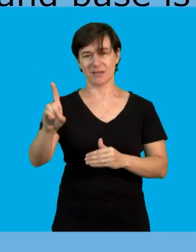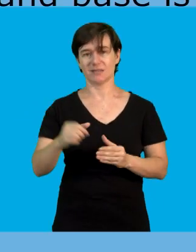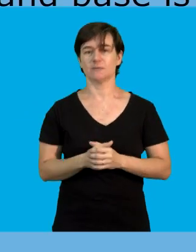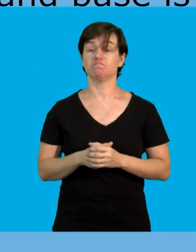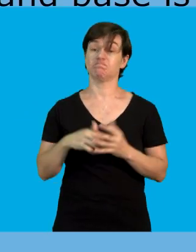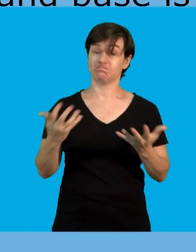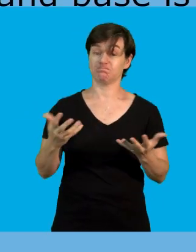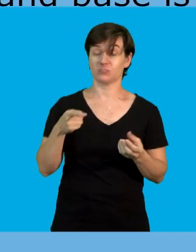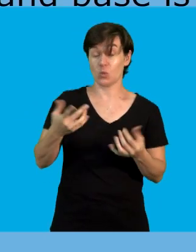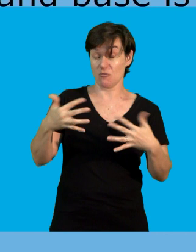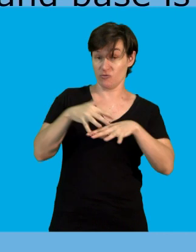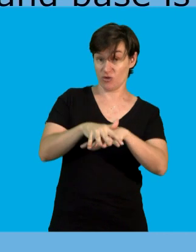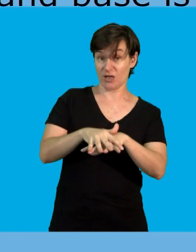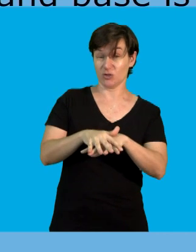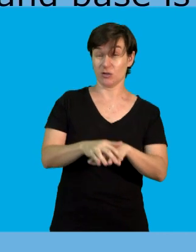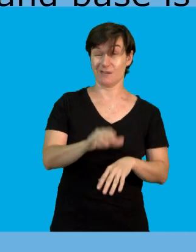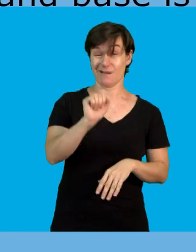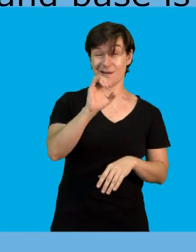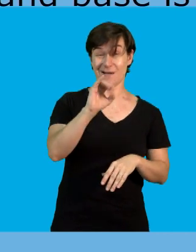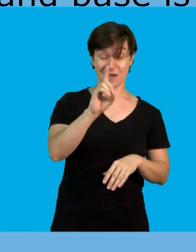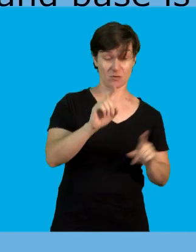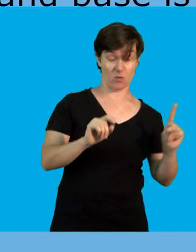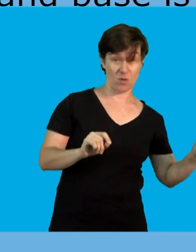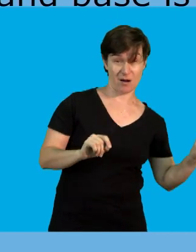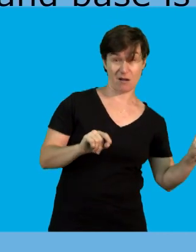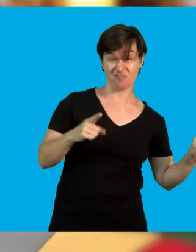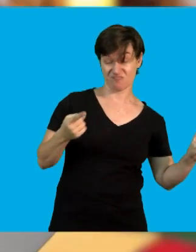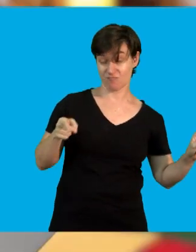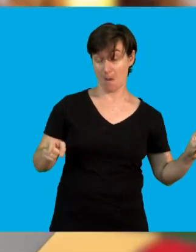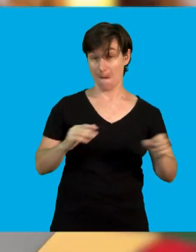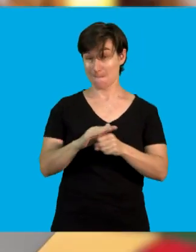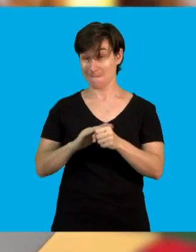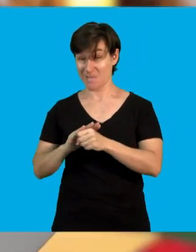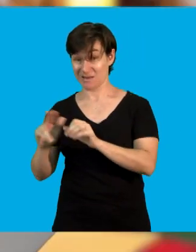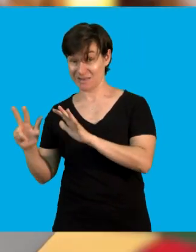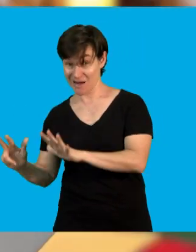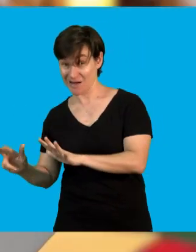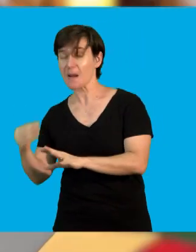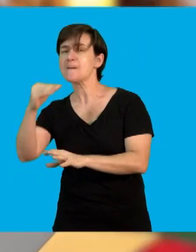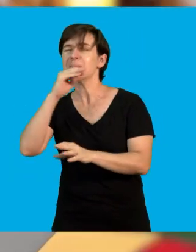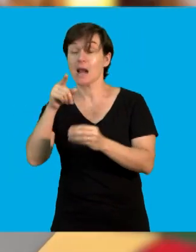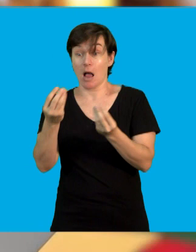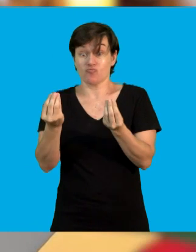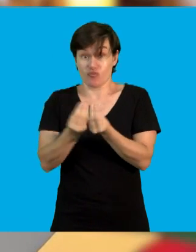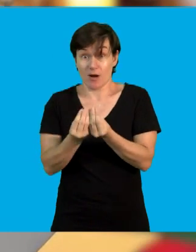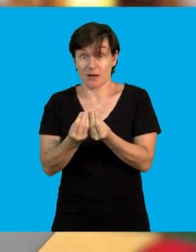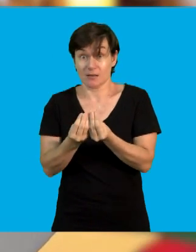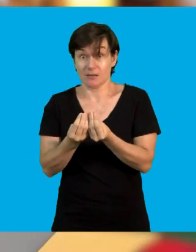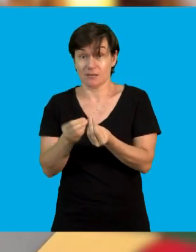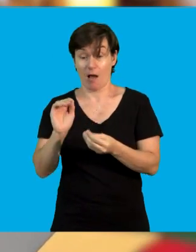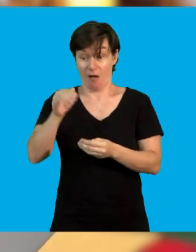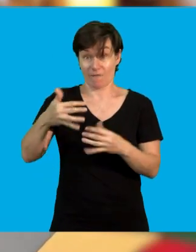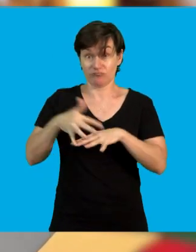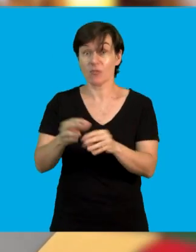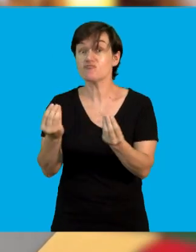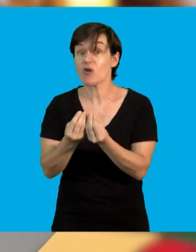that has a pH of 1 and a base that has a pH of 8, then the product will be determined, the pH of the product will be determined by the